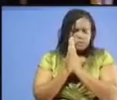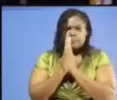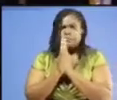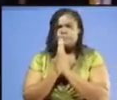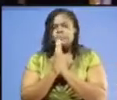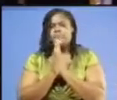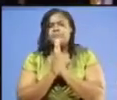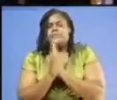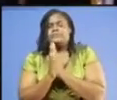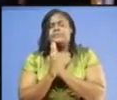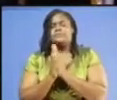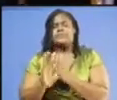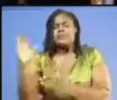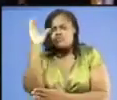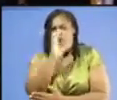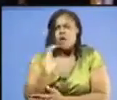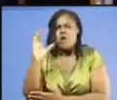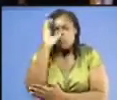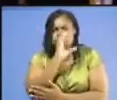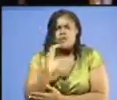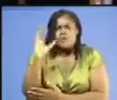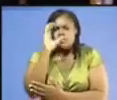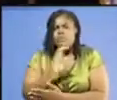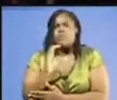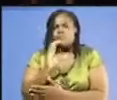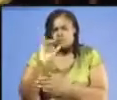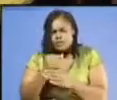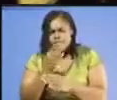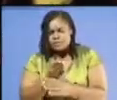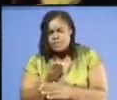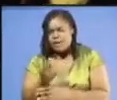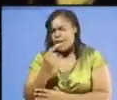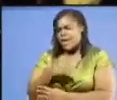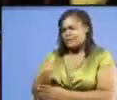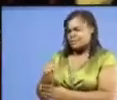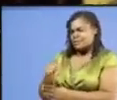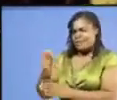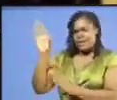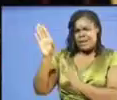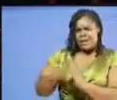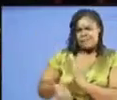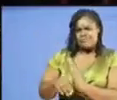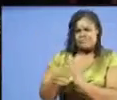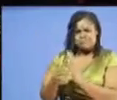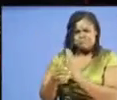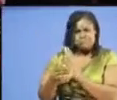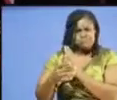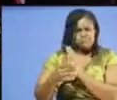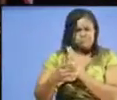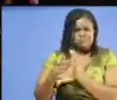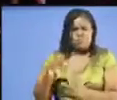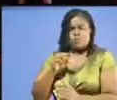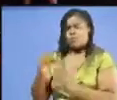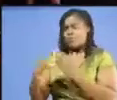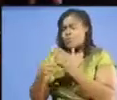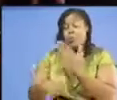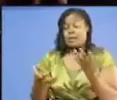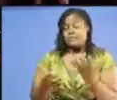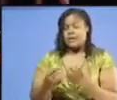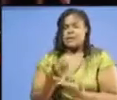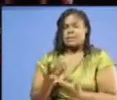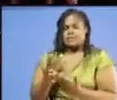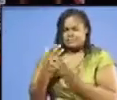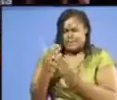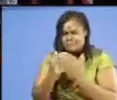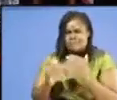You're searching for the job and you see others less qualified get the promotion that you thought